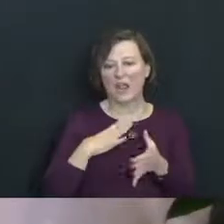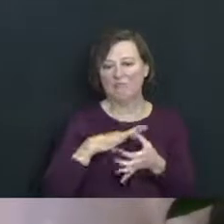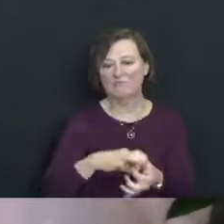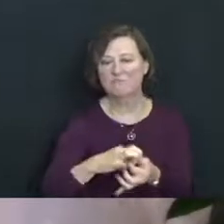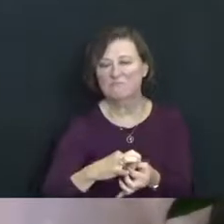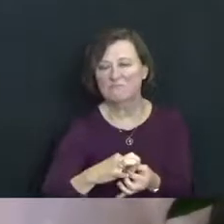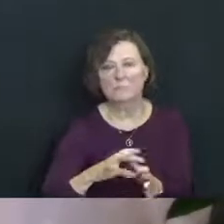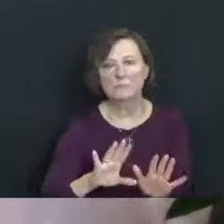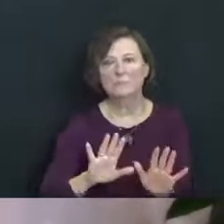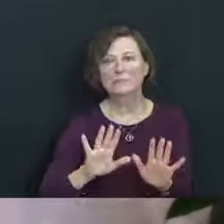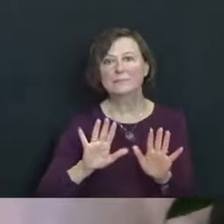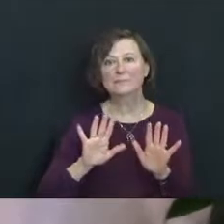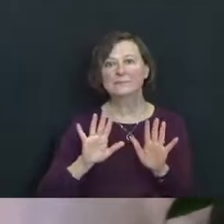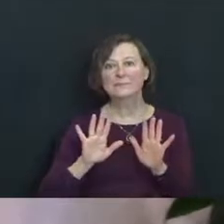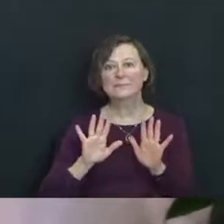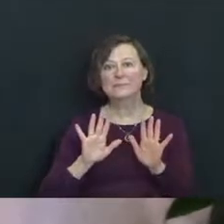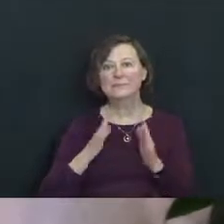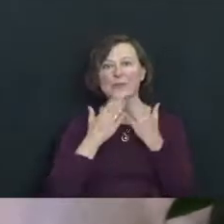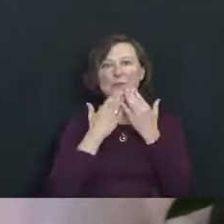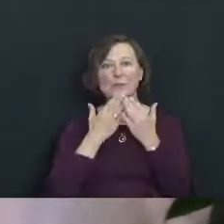Gratitude brings us happiness.